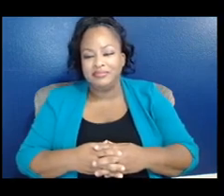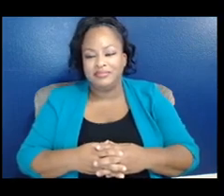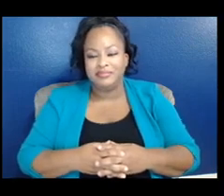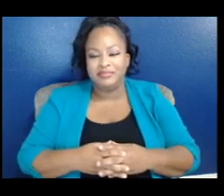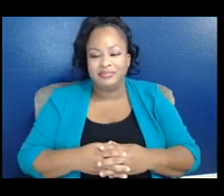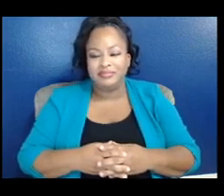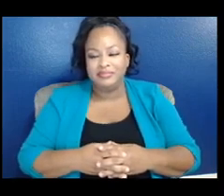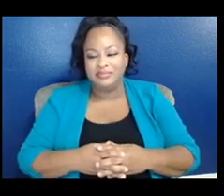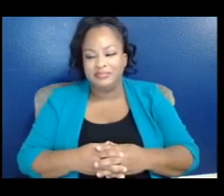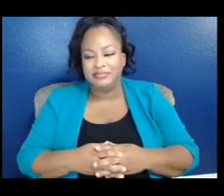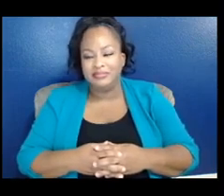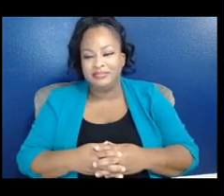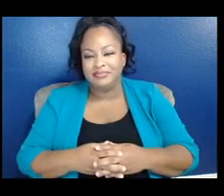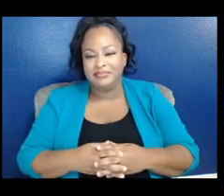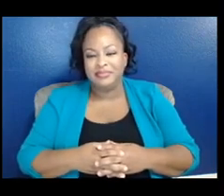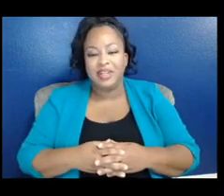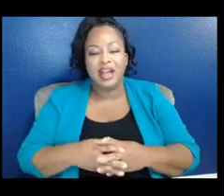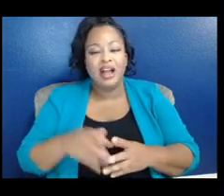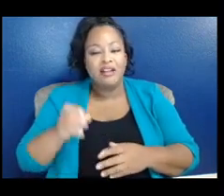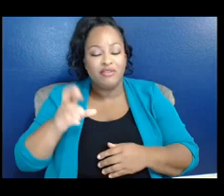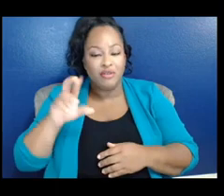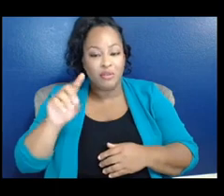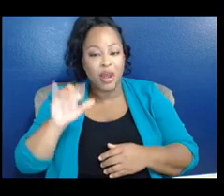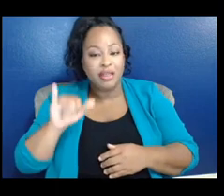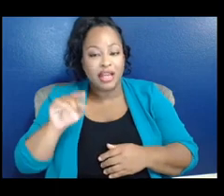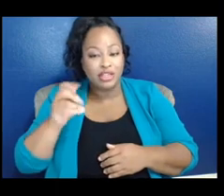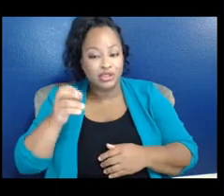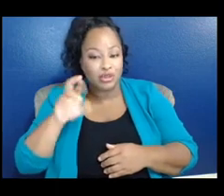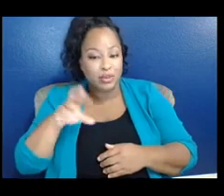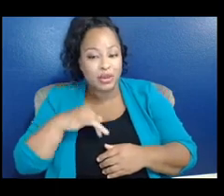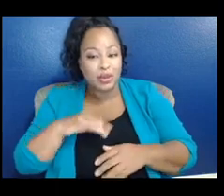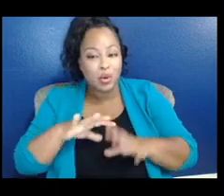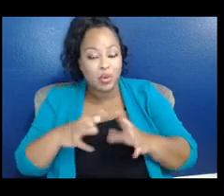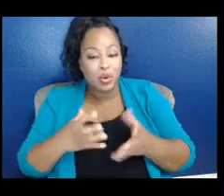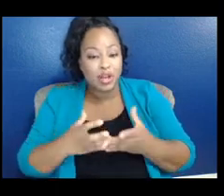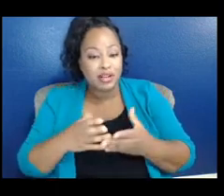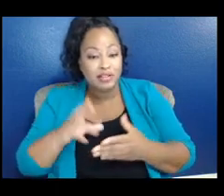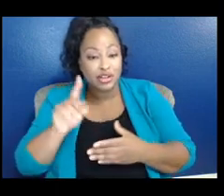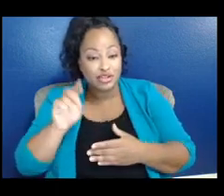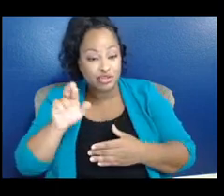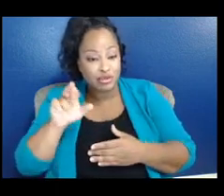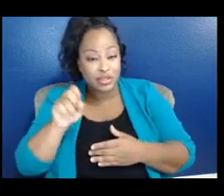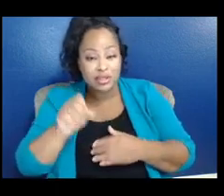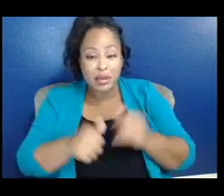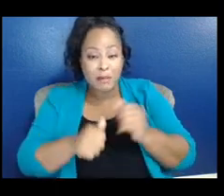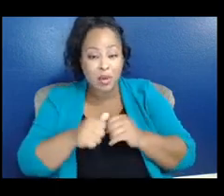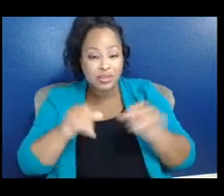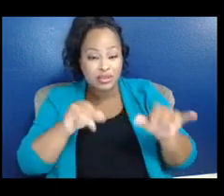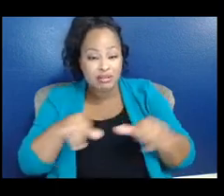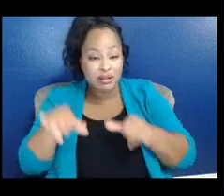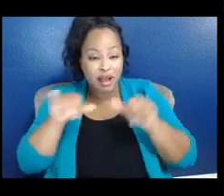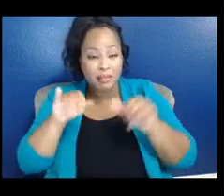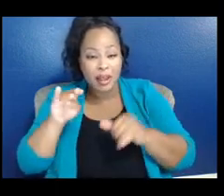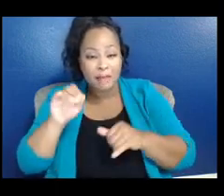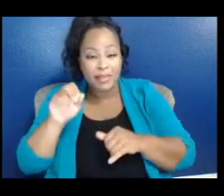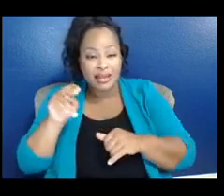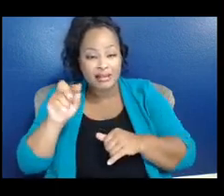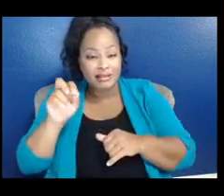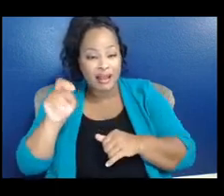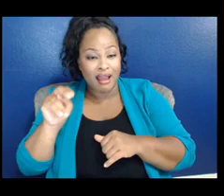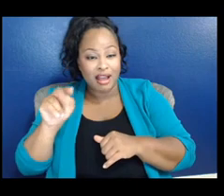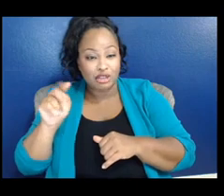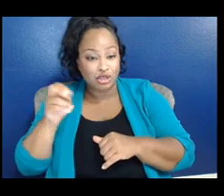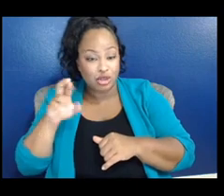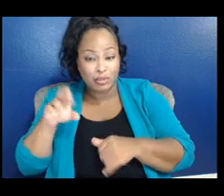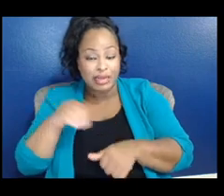Fibroid is a tumor of the wall of the uterus, by far the most common benign tumor in the reproductive age women.